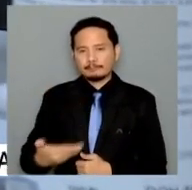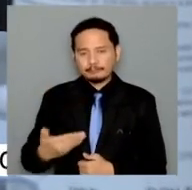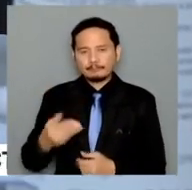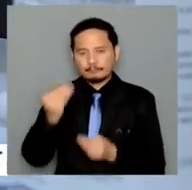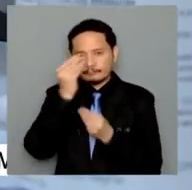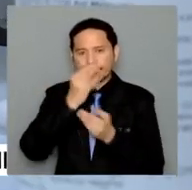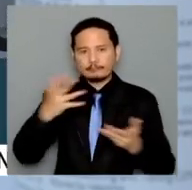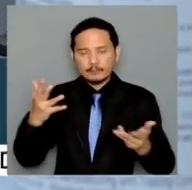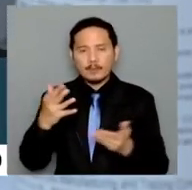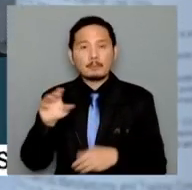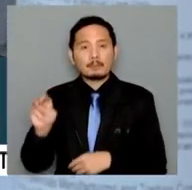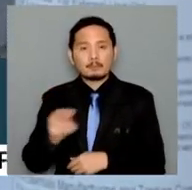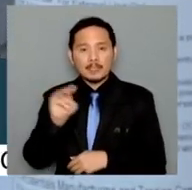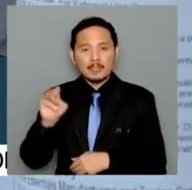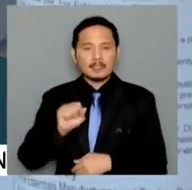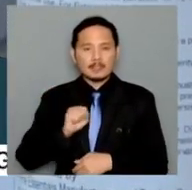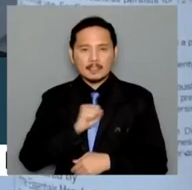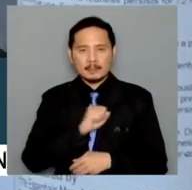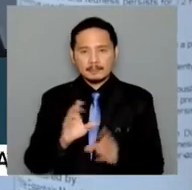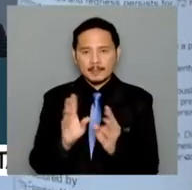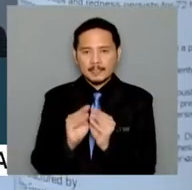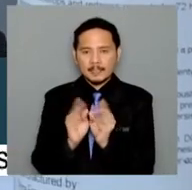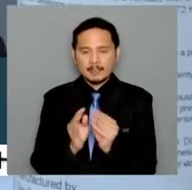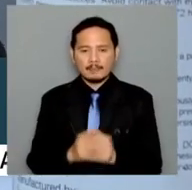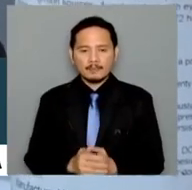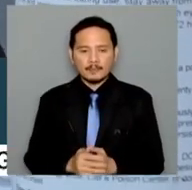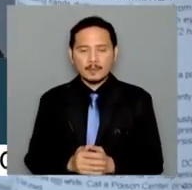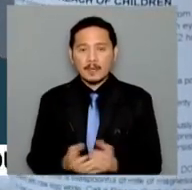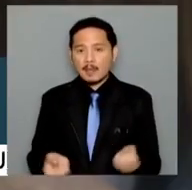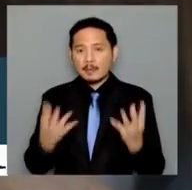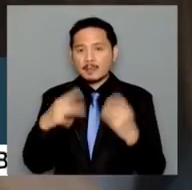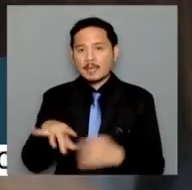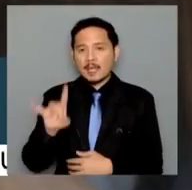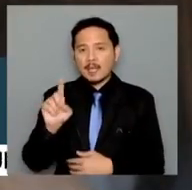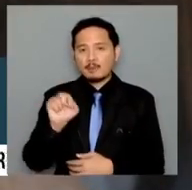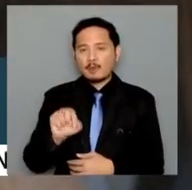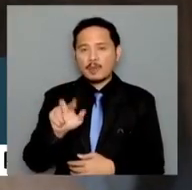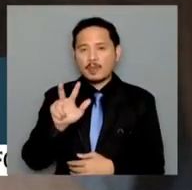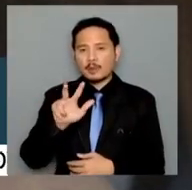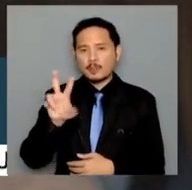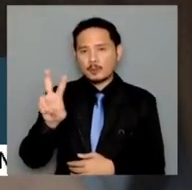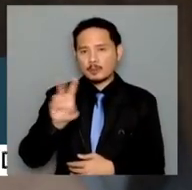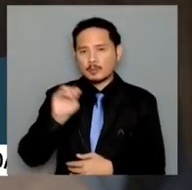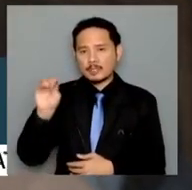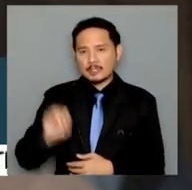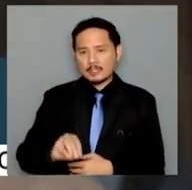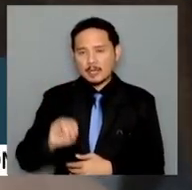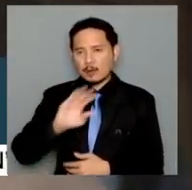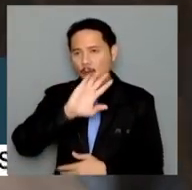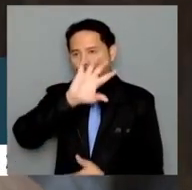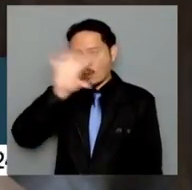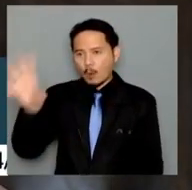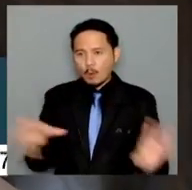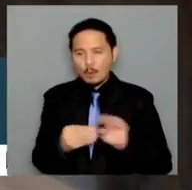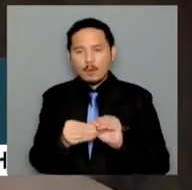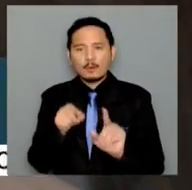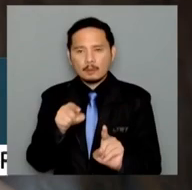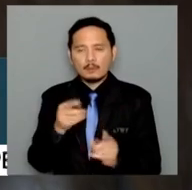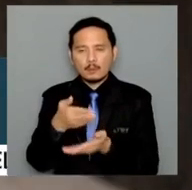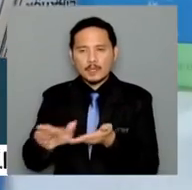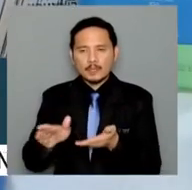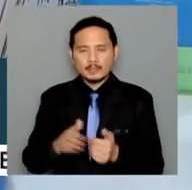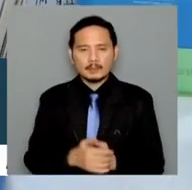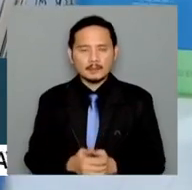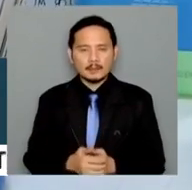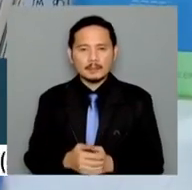Health Panel hearing. The figure makes up 8.42% of the country's total procured jabs. Senator Rizzo Ontiveros called